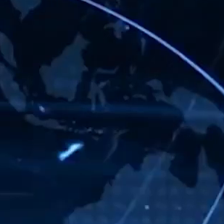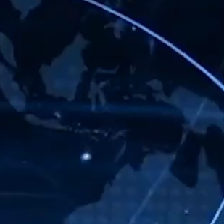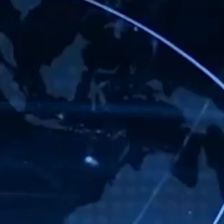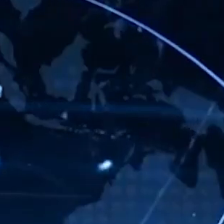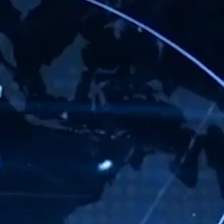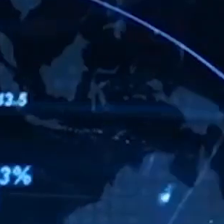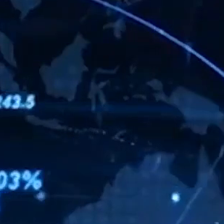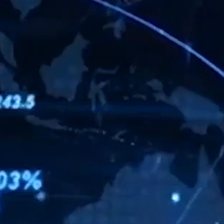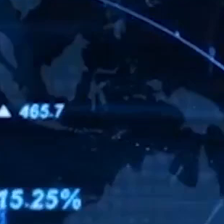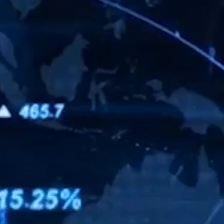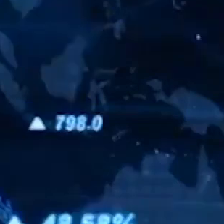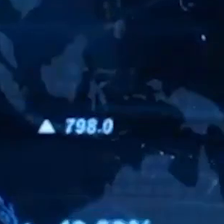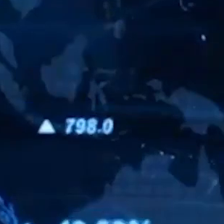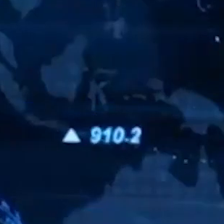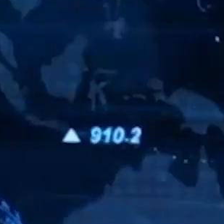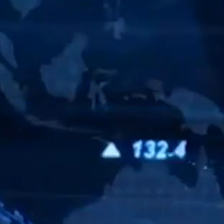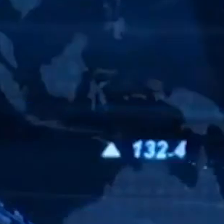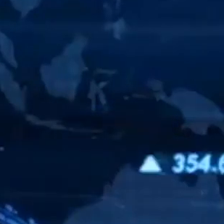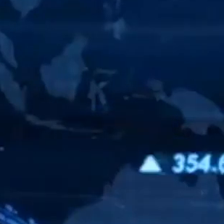Technology,